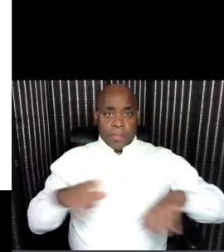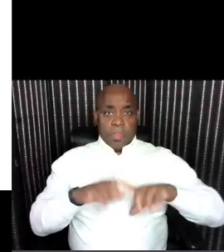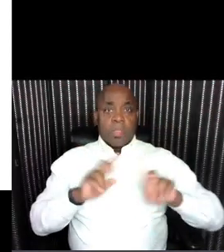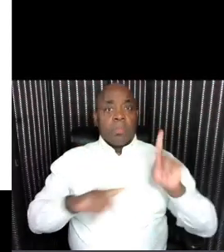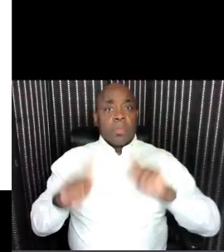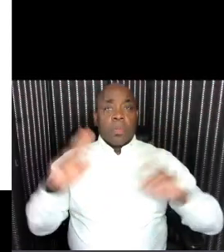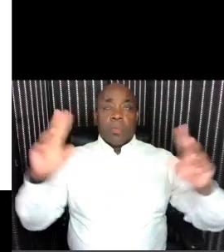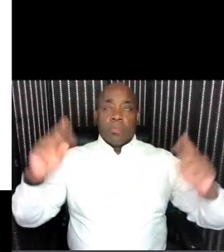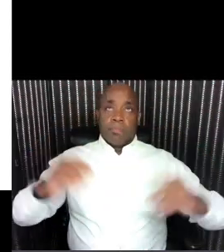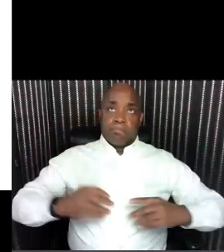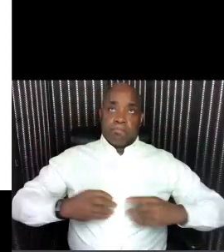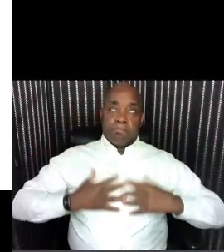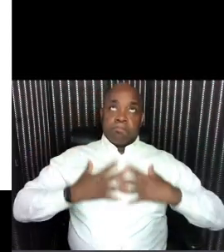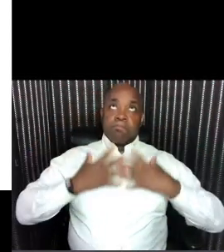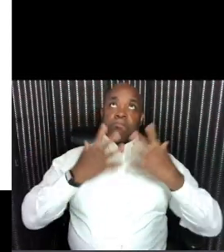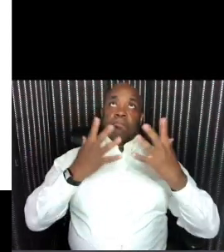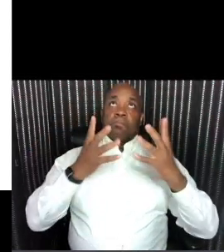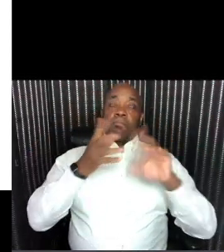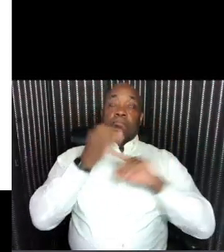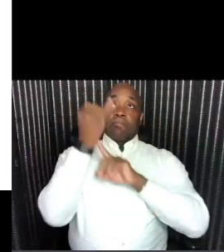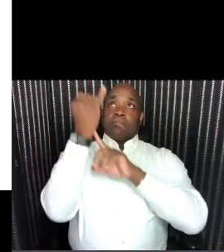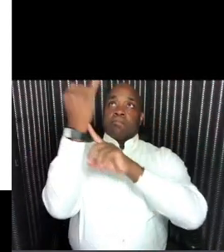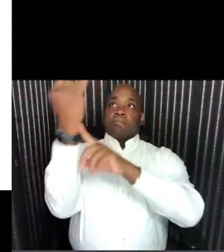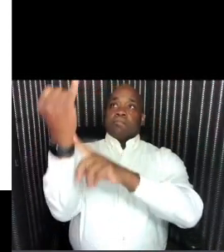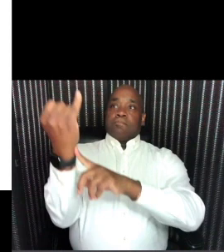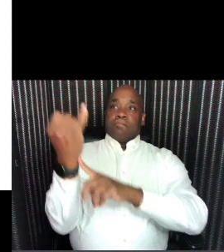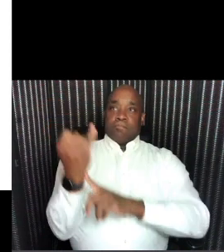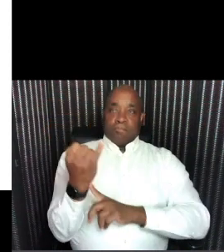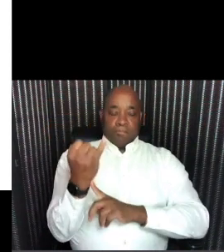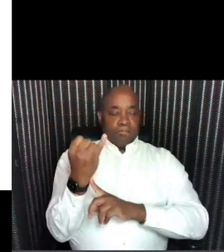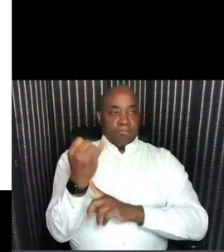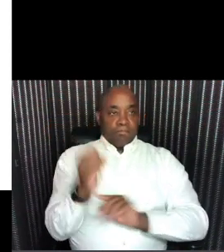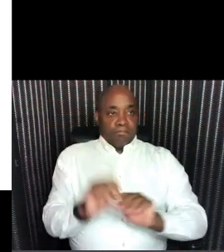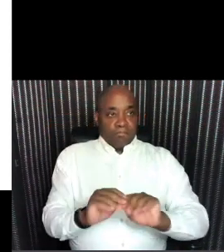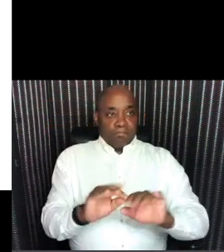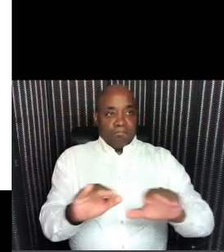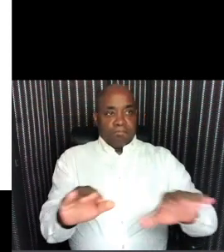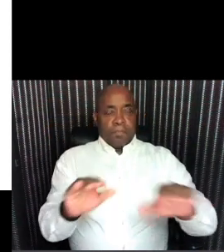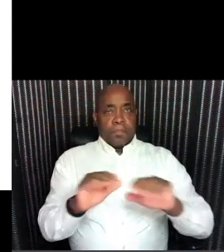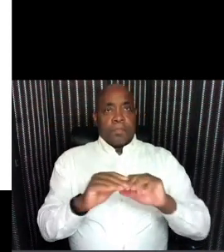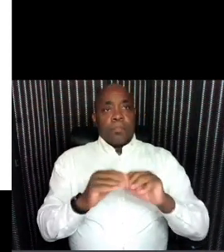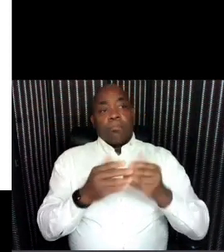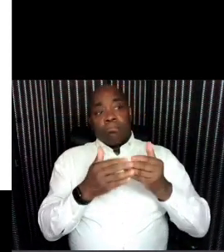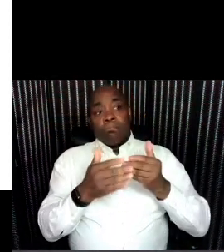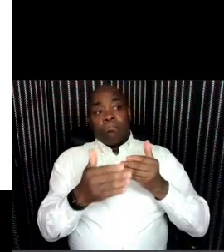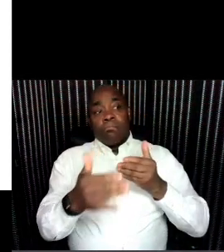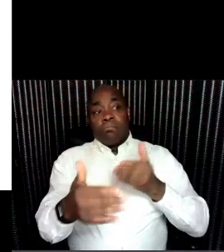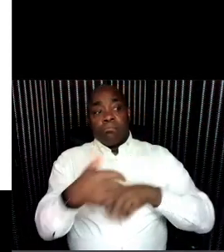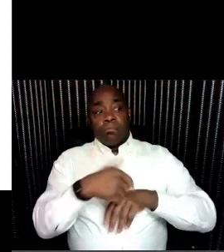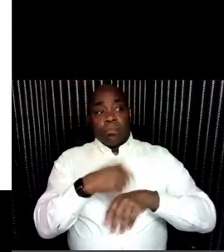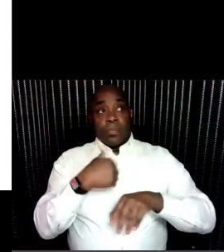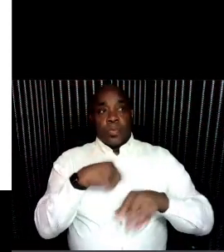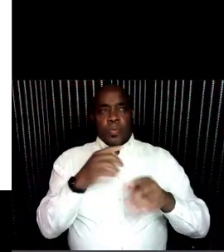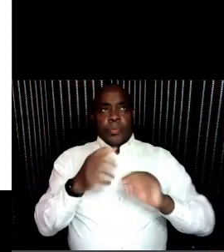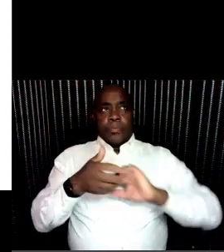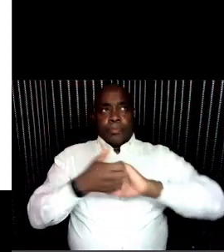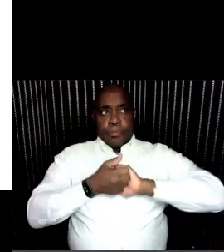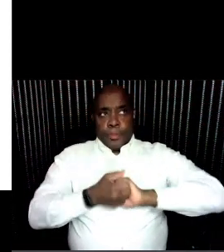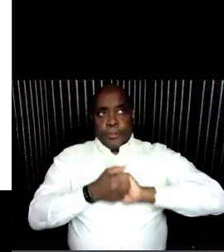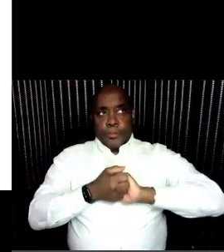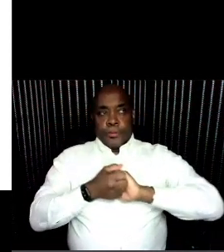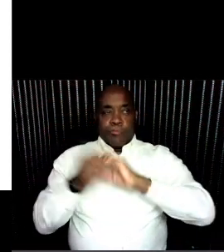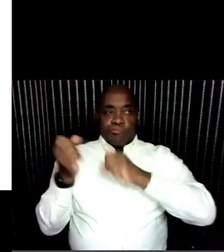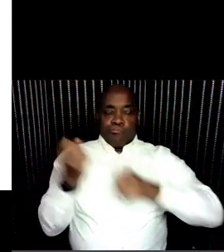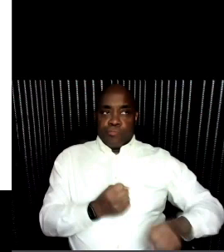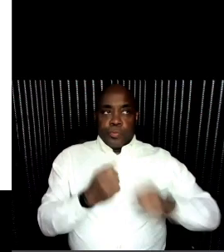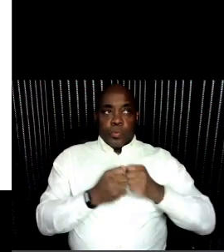idea of Eatonville. Over time, we became very strong partners with the festival, and eventually elements of